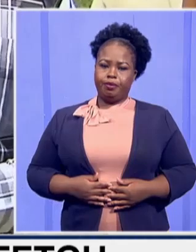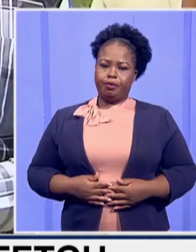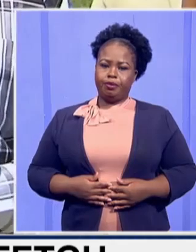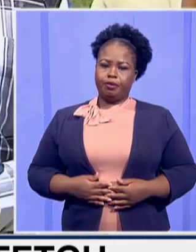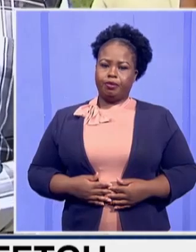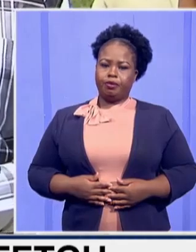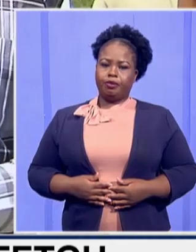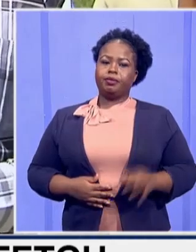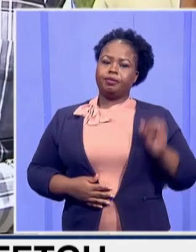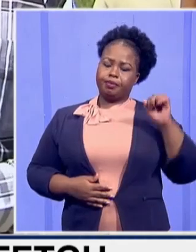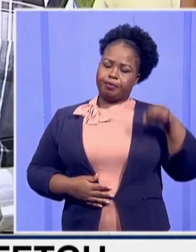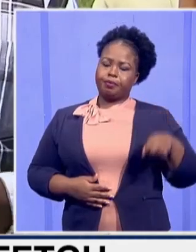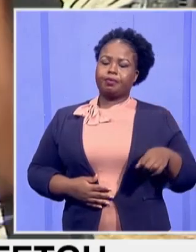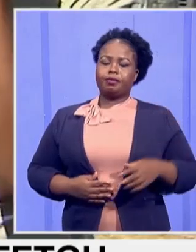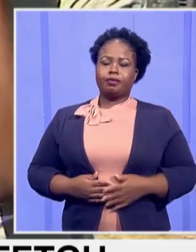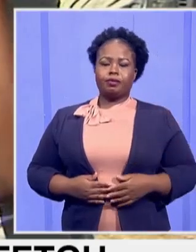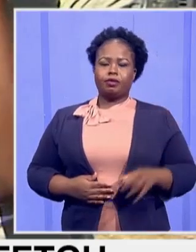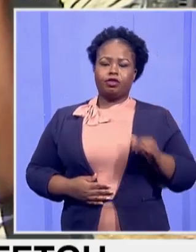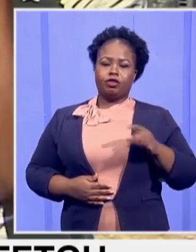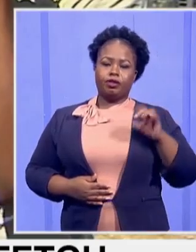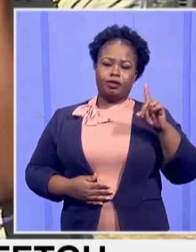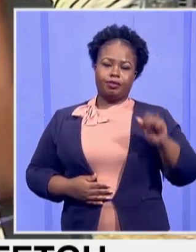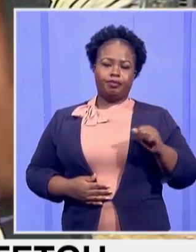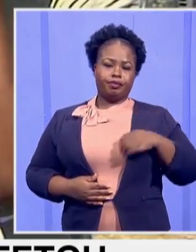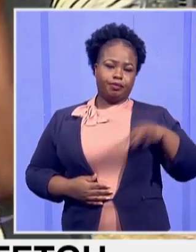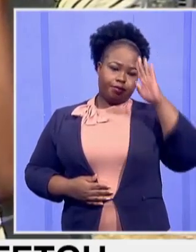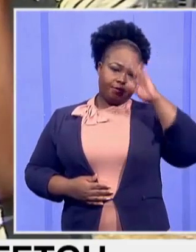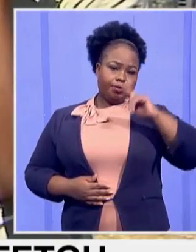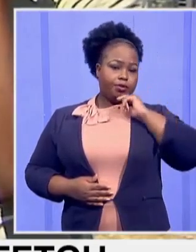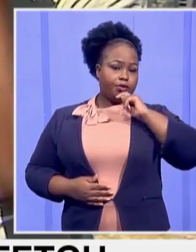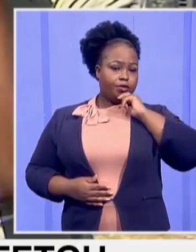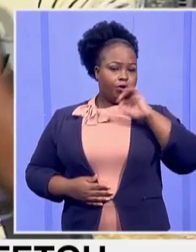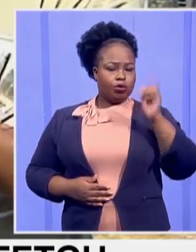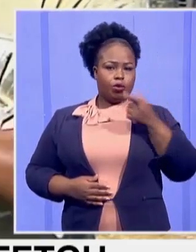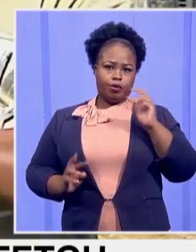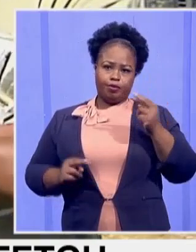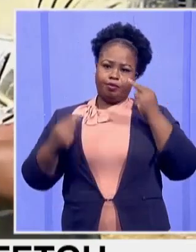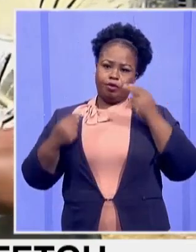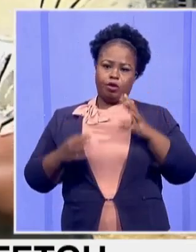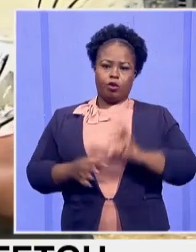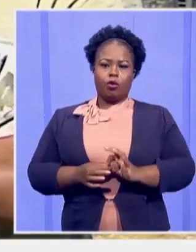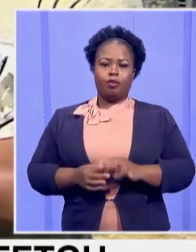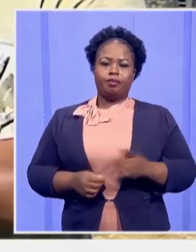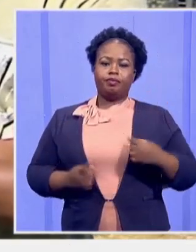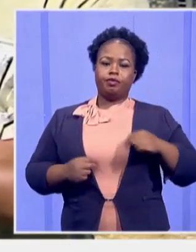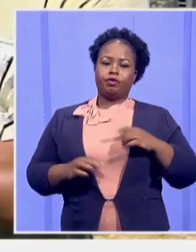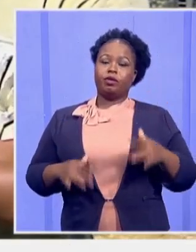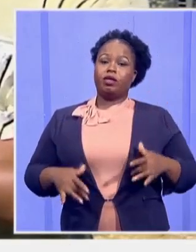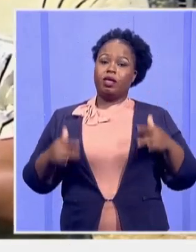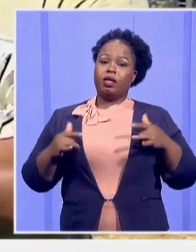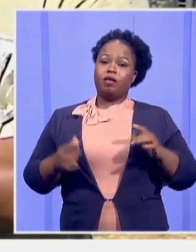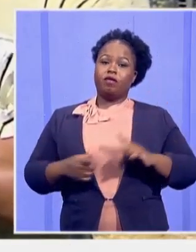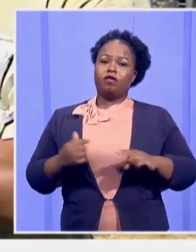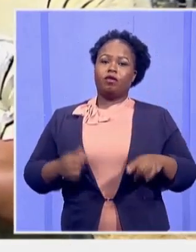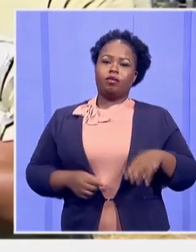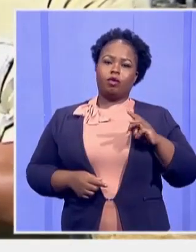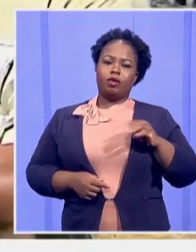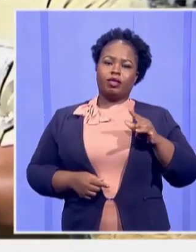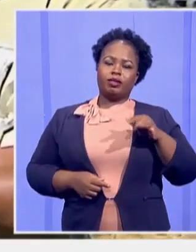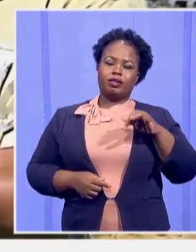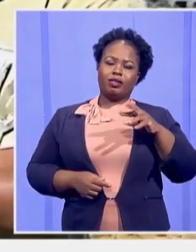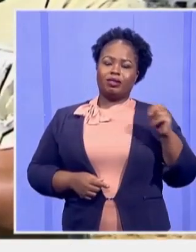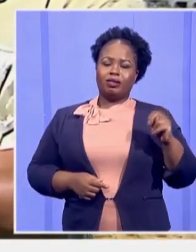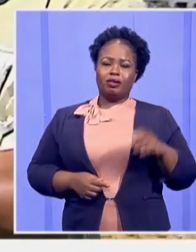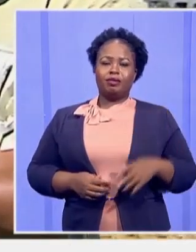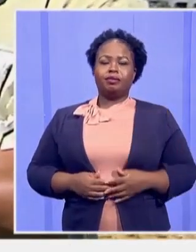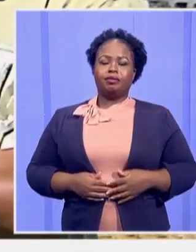Of course, Griselda. Good morning to you. Good morning to your viewer at home. We're coming to you live from Warrenton.